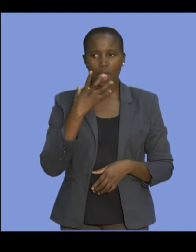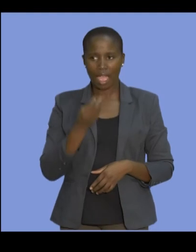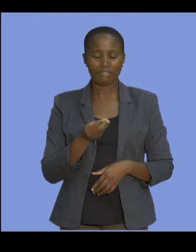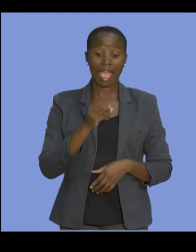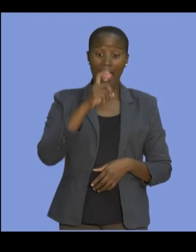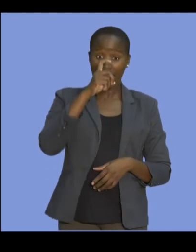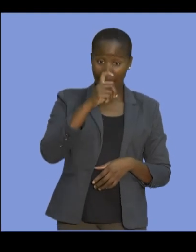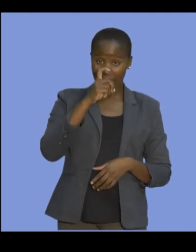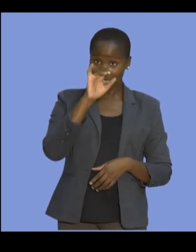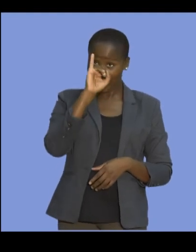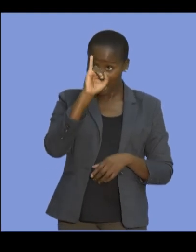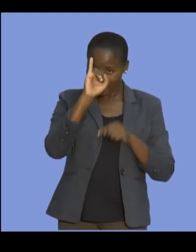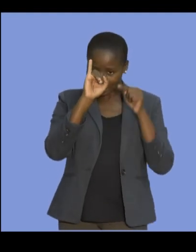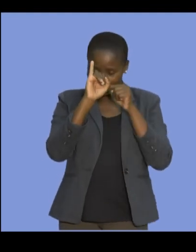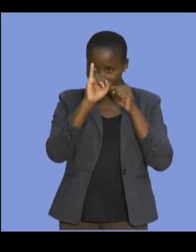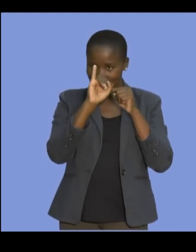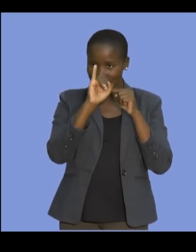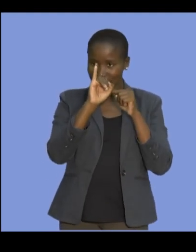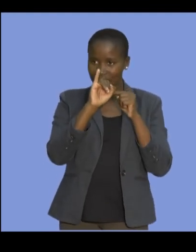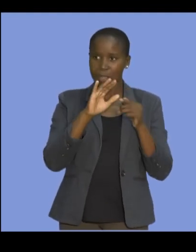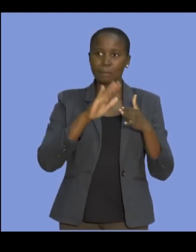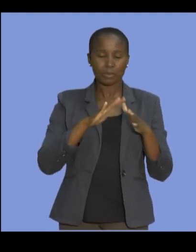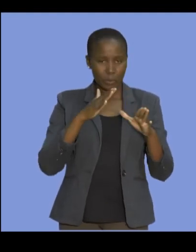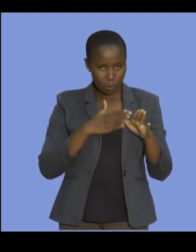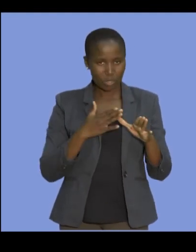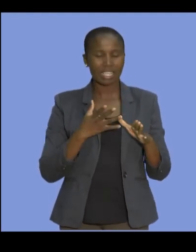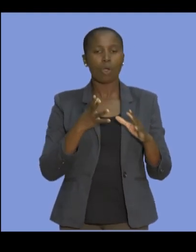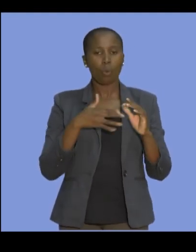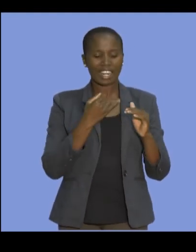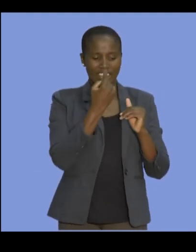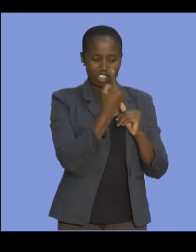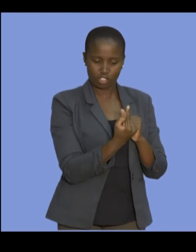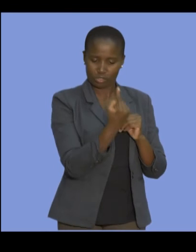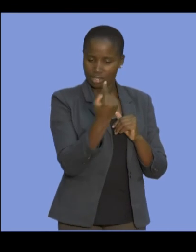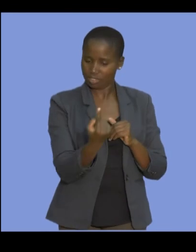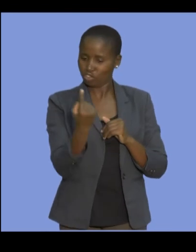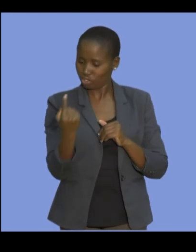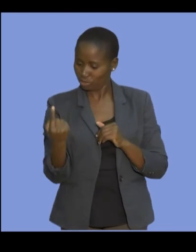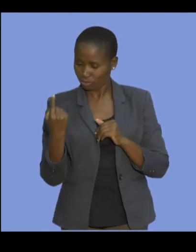XI for it takes each and every data set we have.